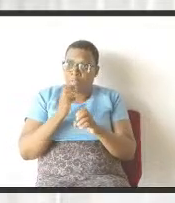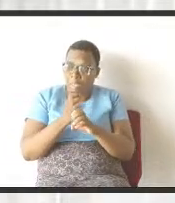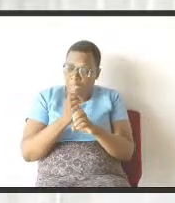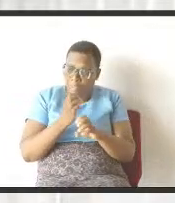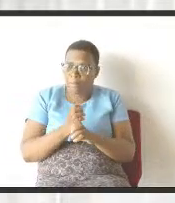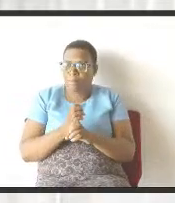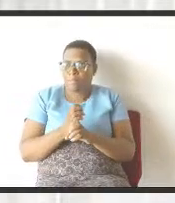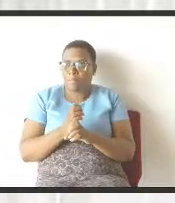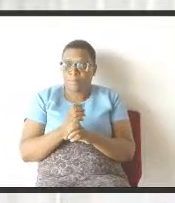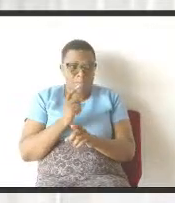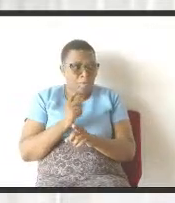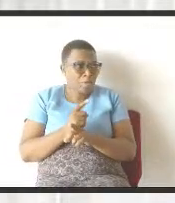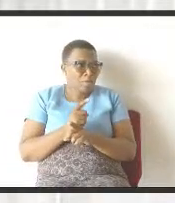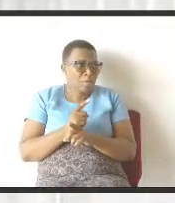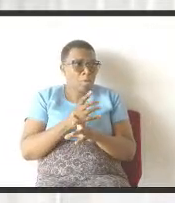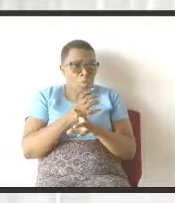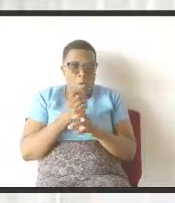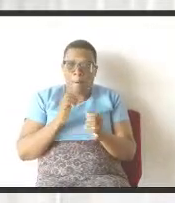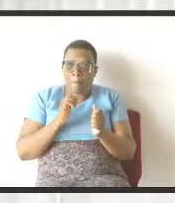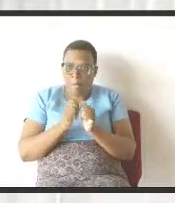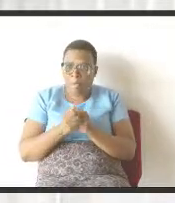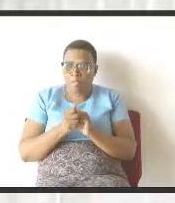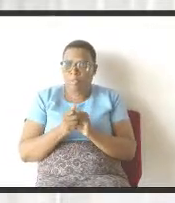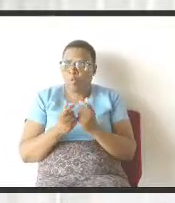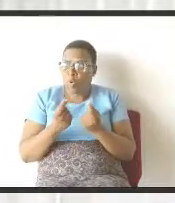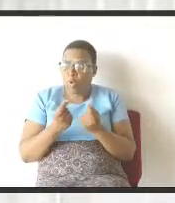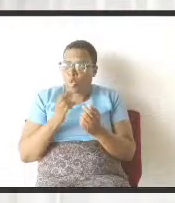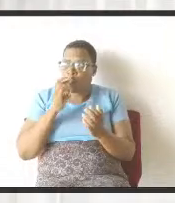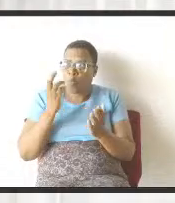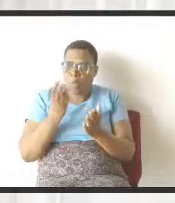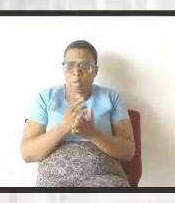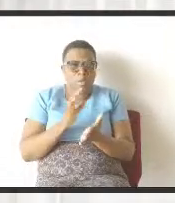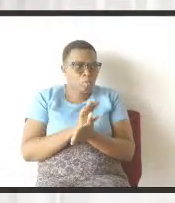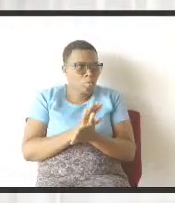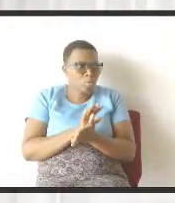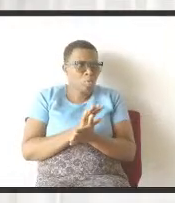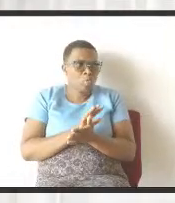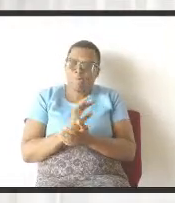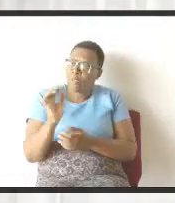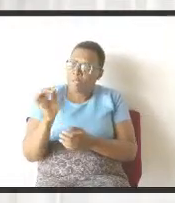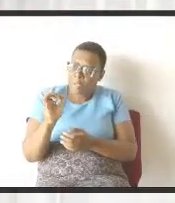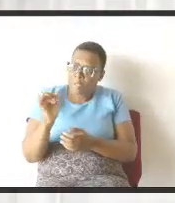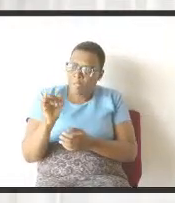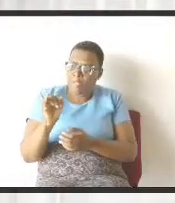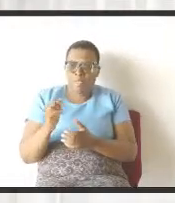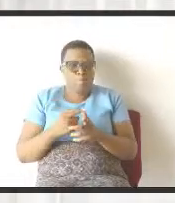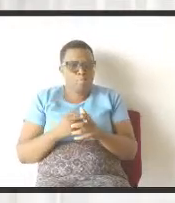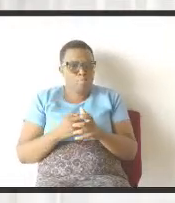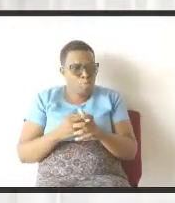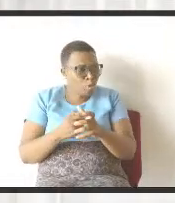just to pass, but to do well. You want to get that degree.